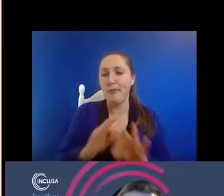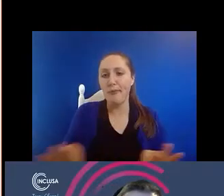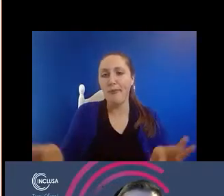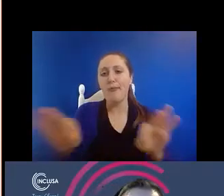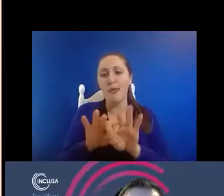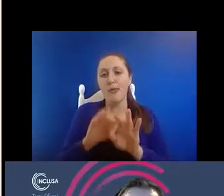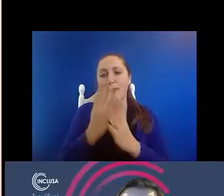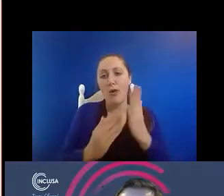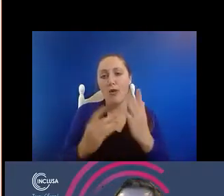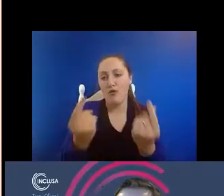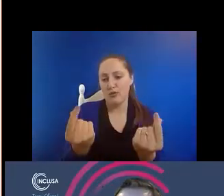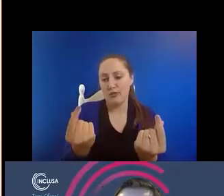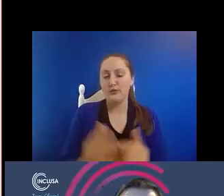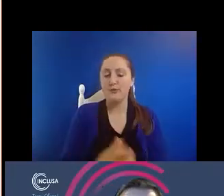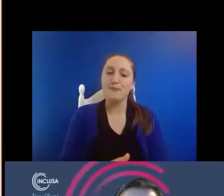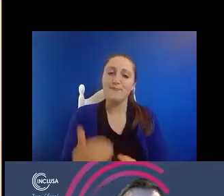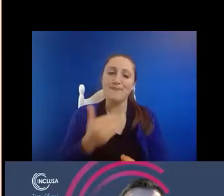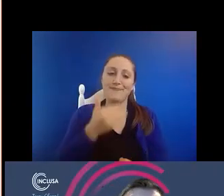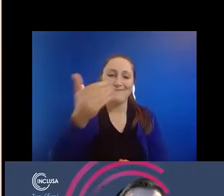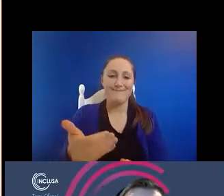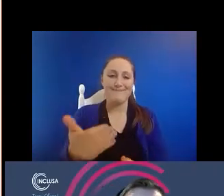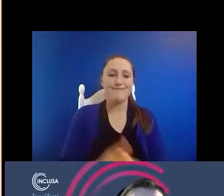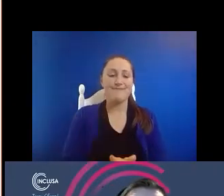we do. Next slide, please.